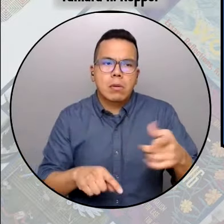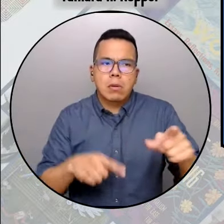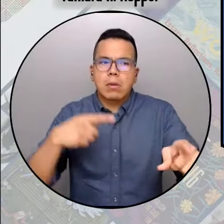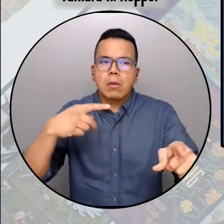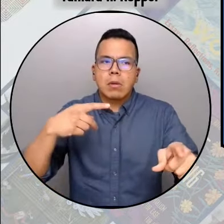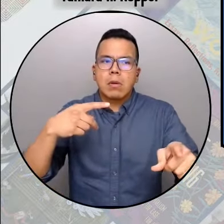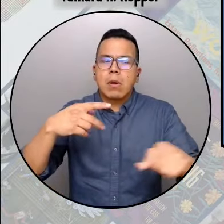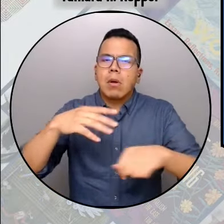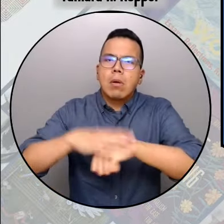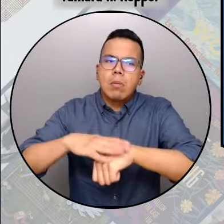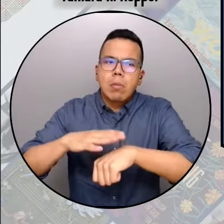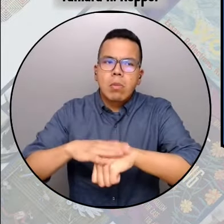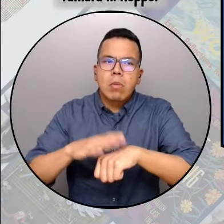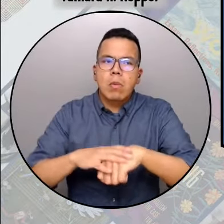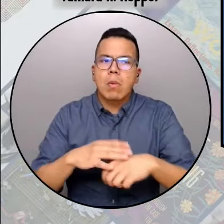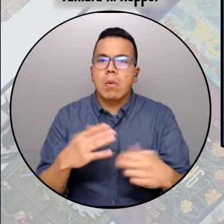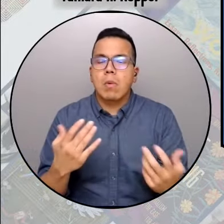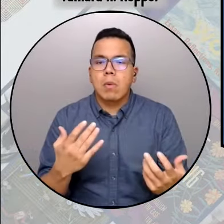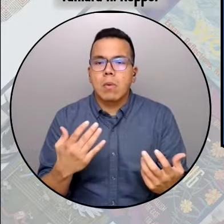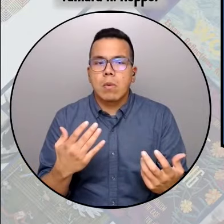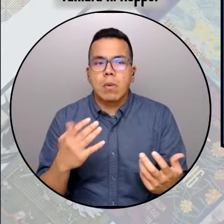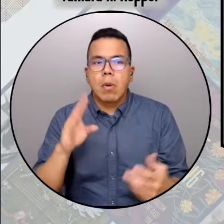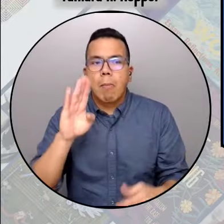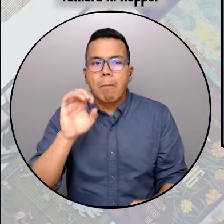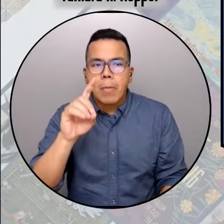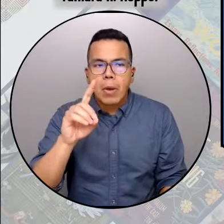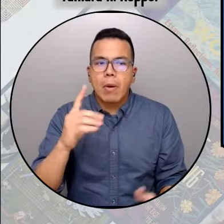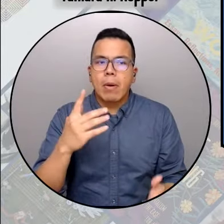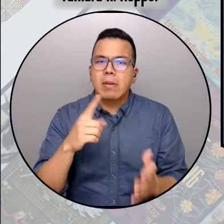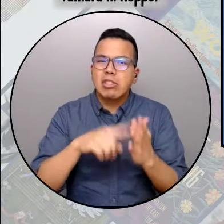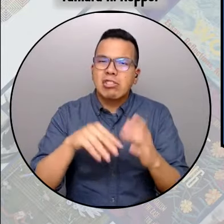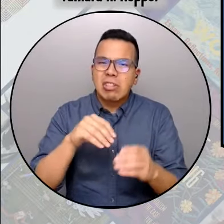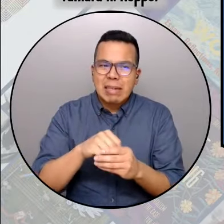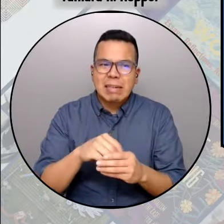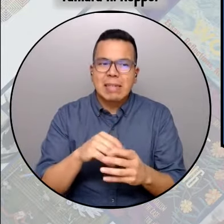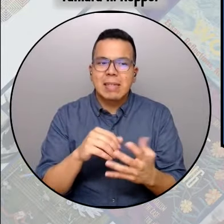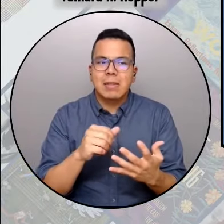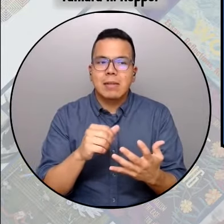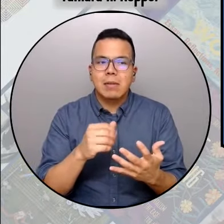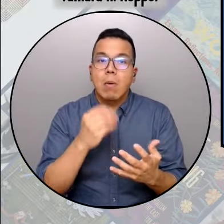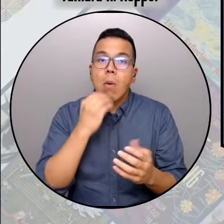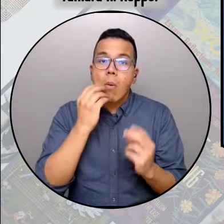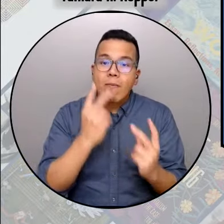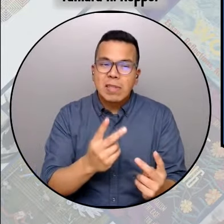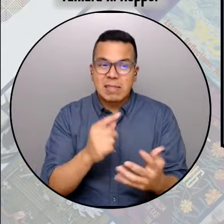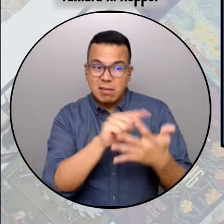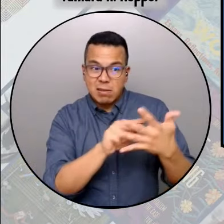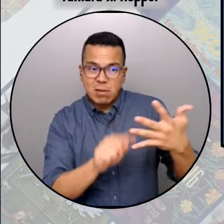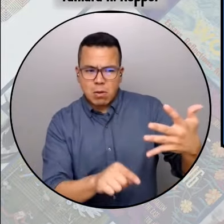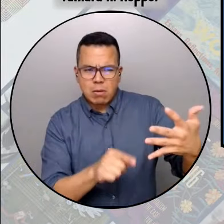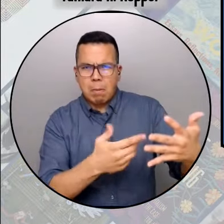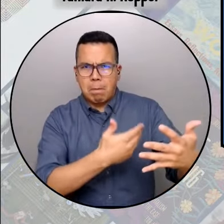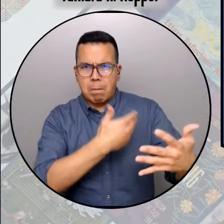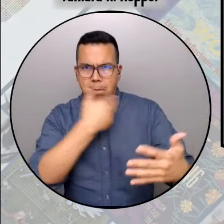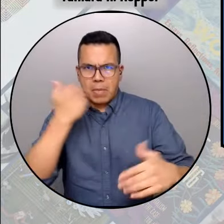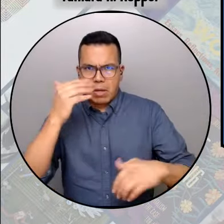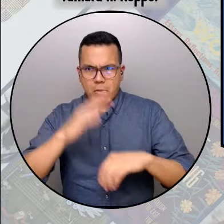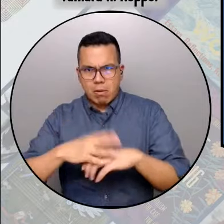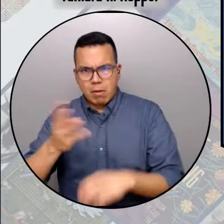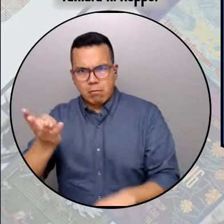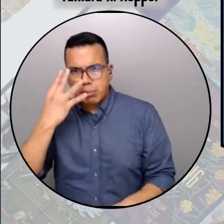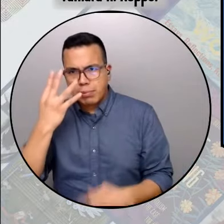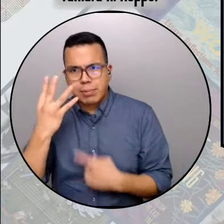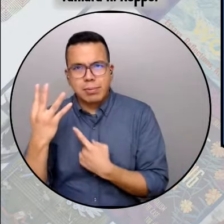So some of these things, obviously, you know, there are probably many people who prefer this over being, you know, held in a facility against their will,